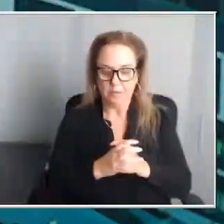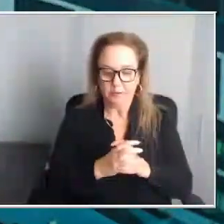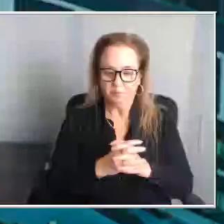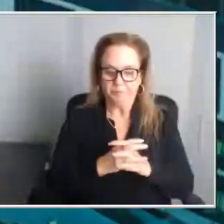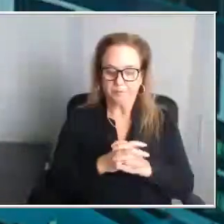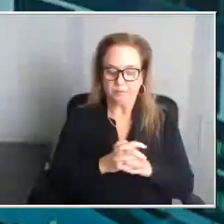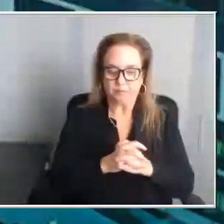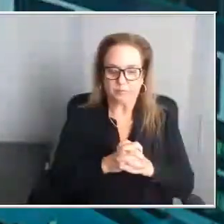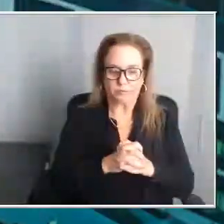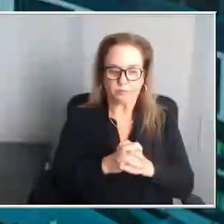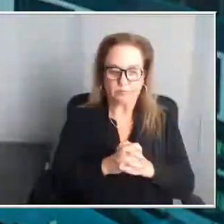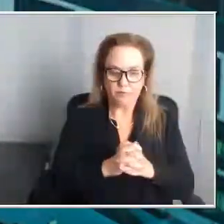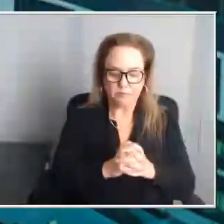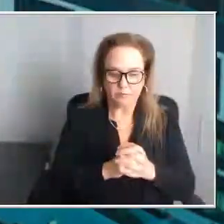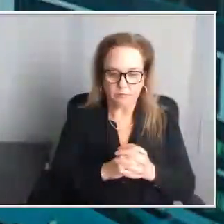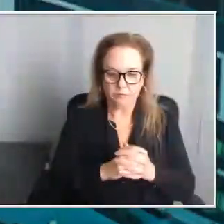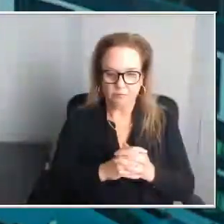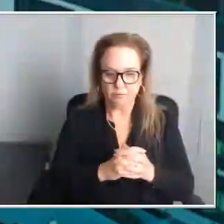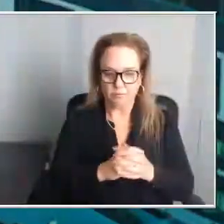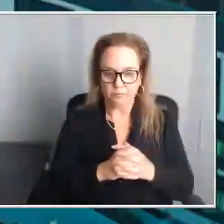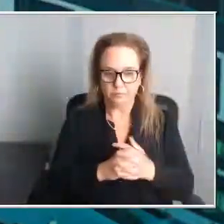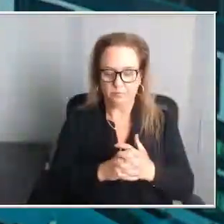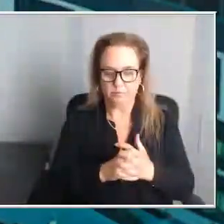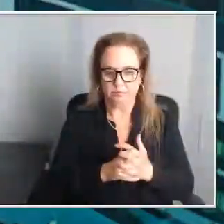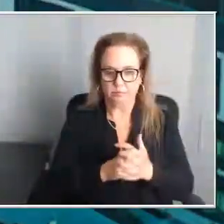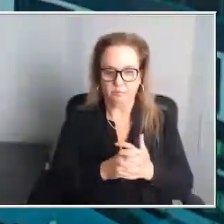I'm able to